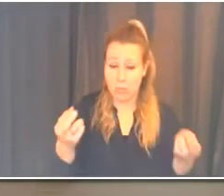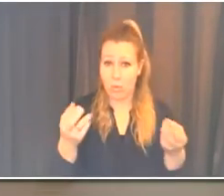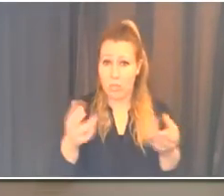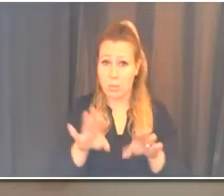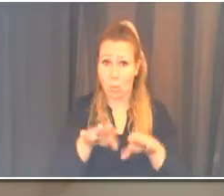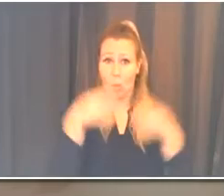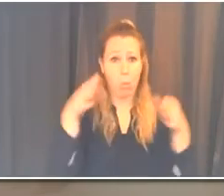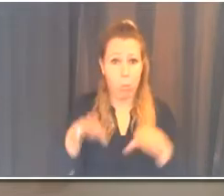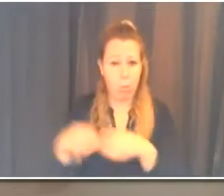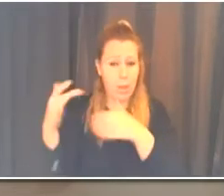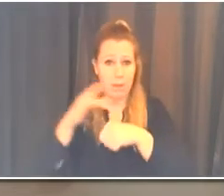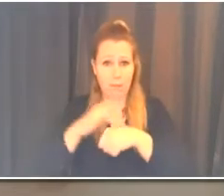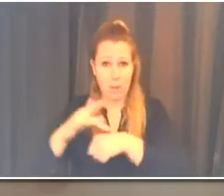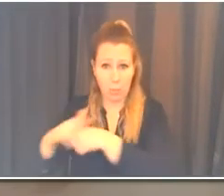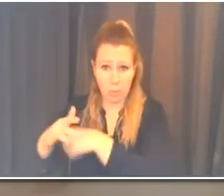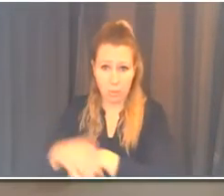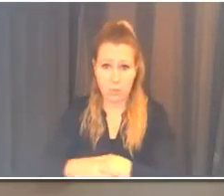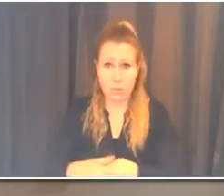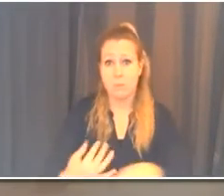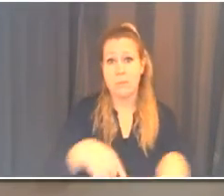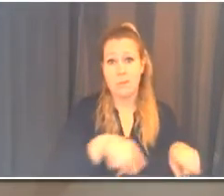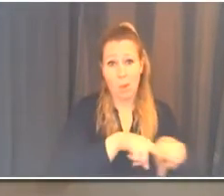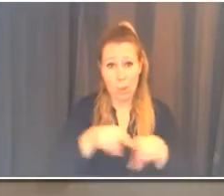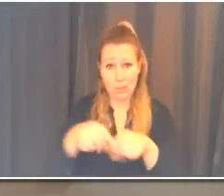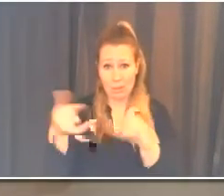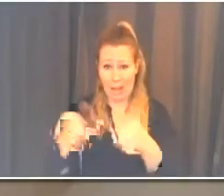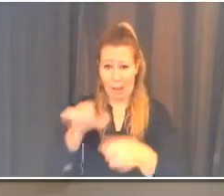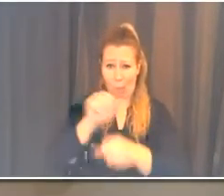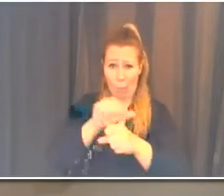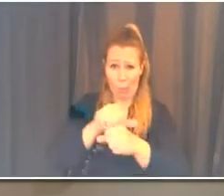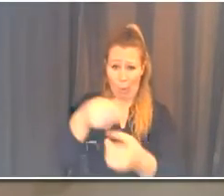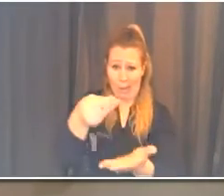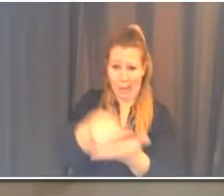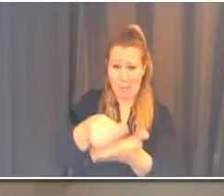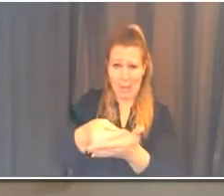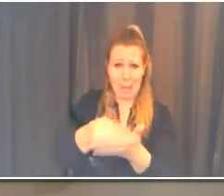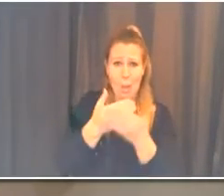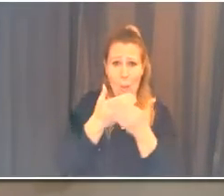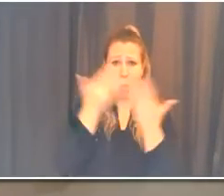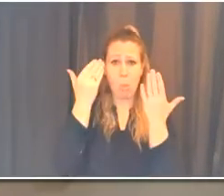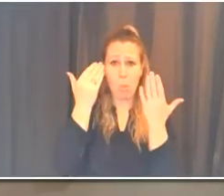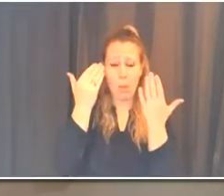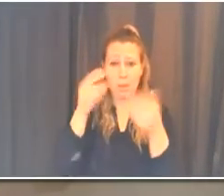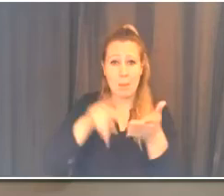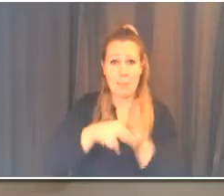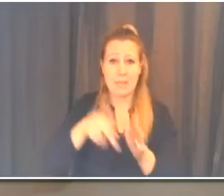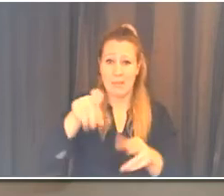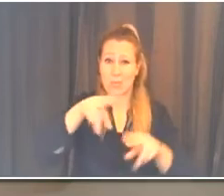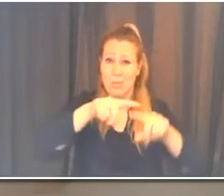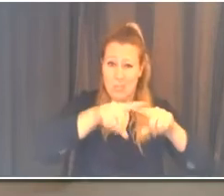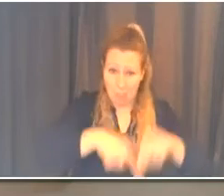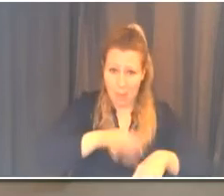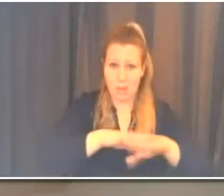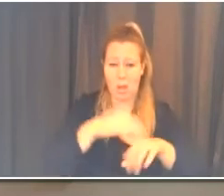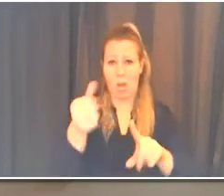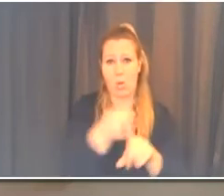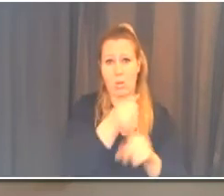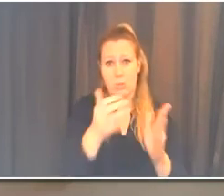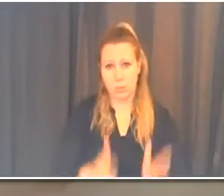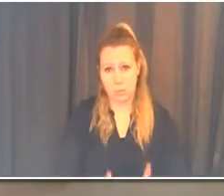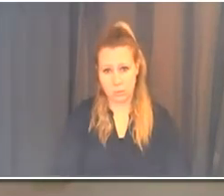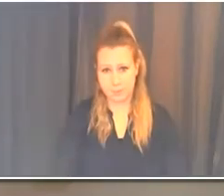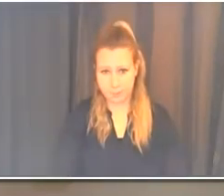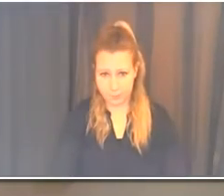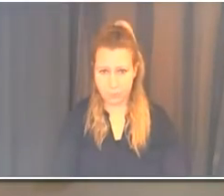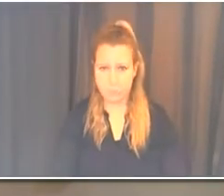violence our city can and must guarantee continued and even increased funding so that we are able to provide essential services to